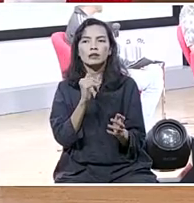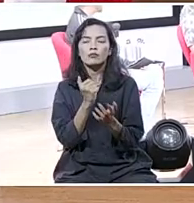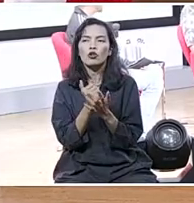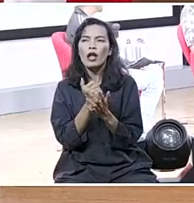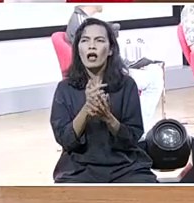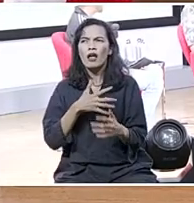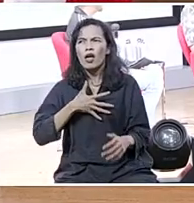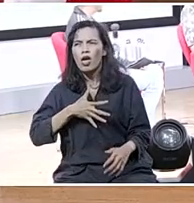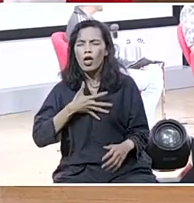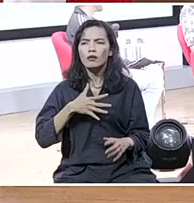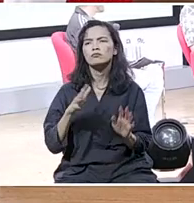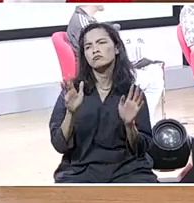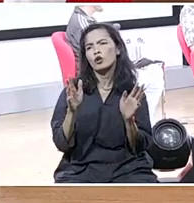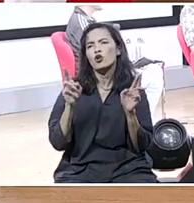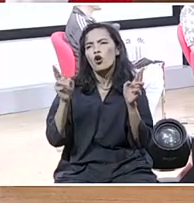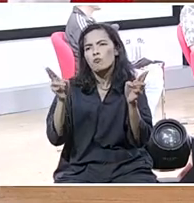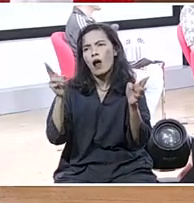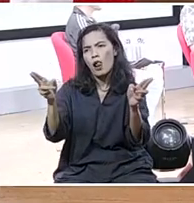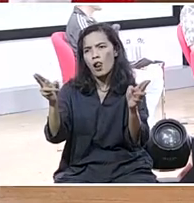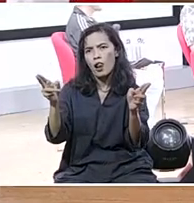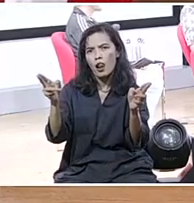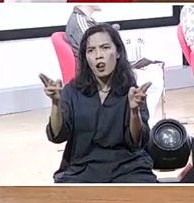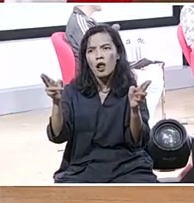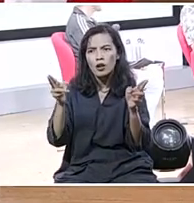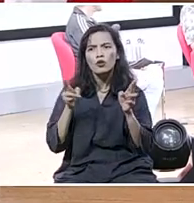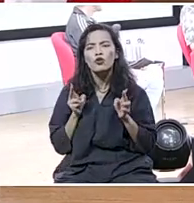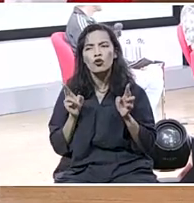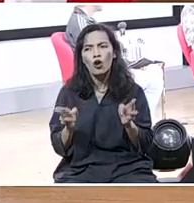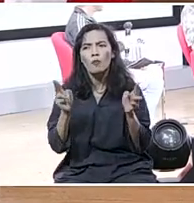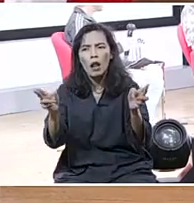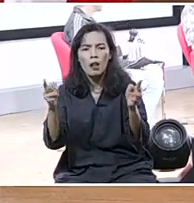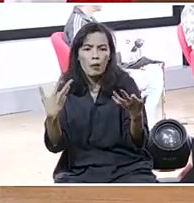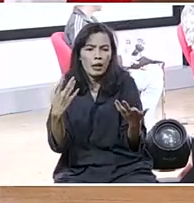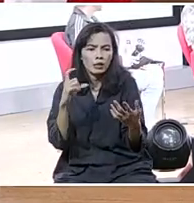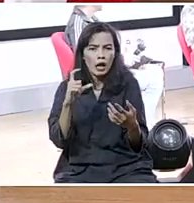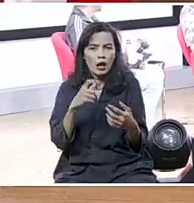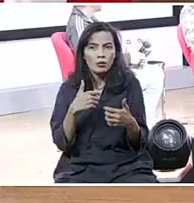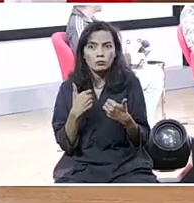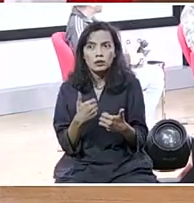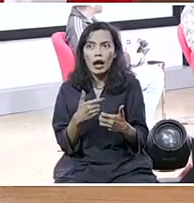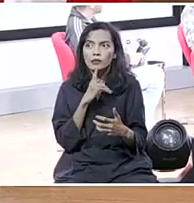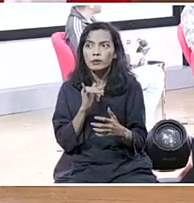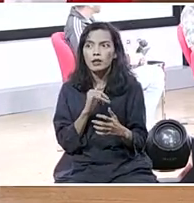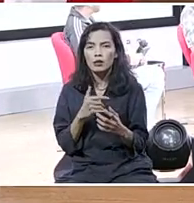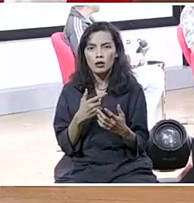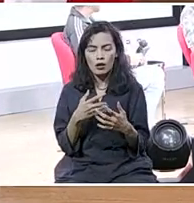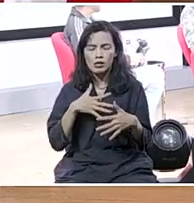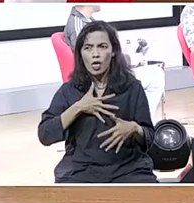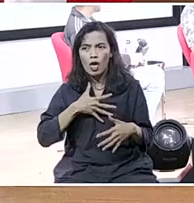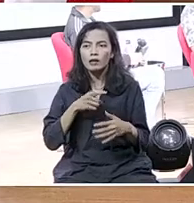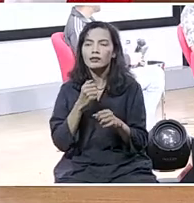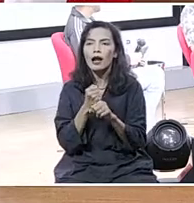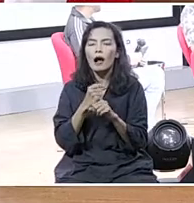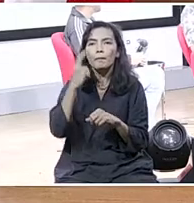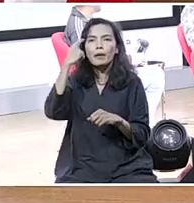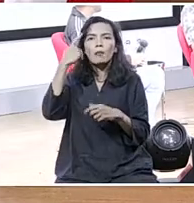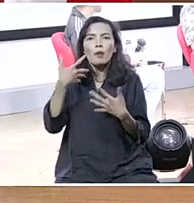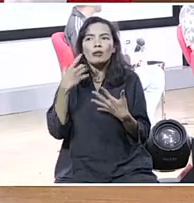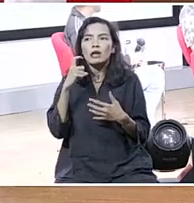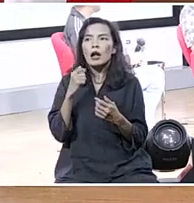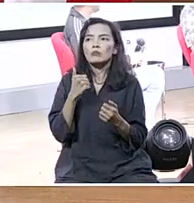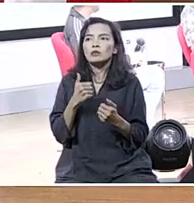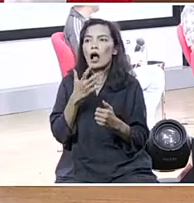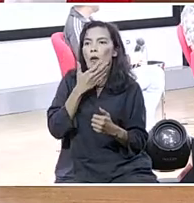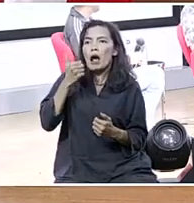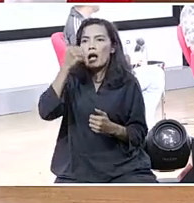natural. It happens to us all. I've performed successfully in three different industries in the top 1%, and I have